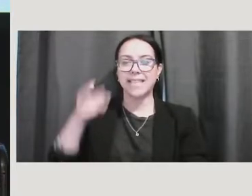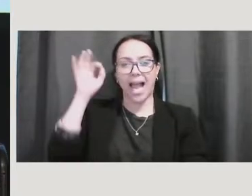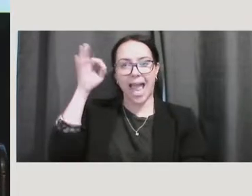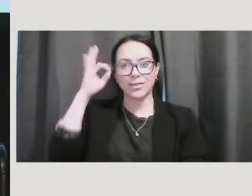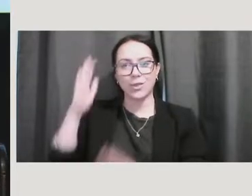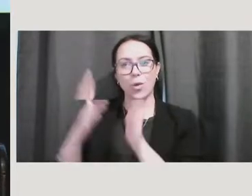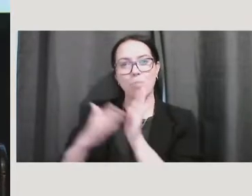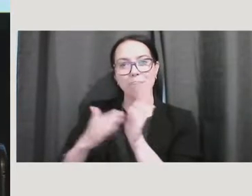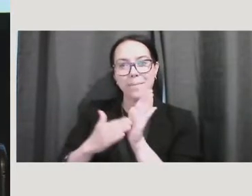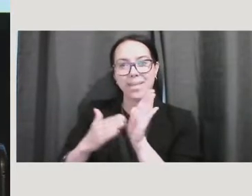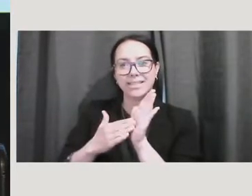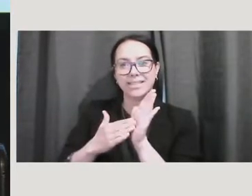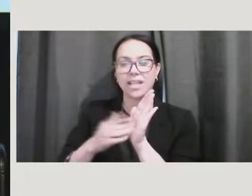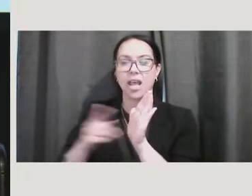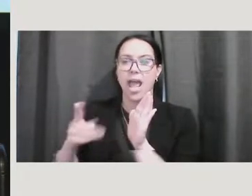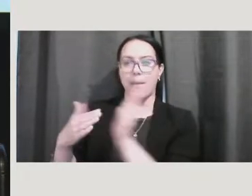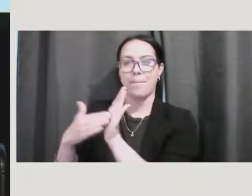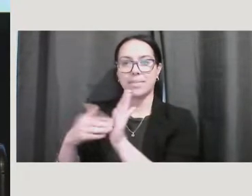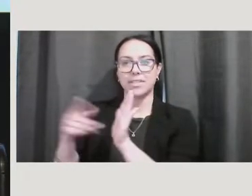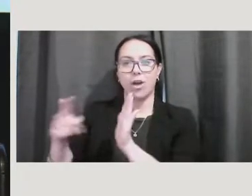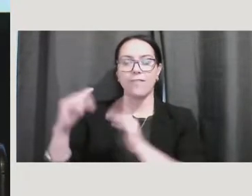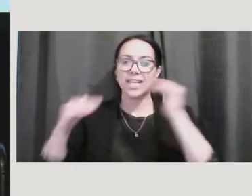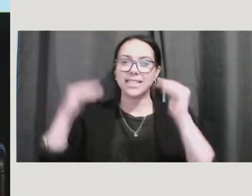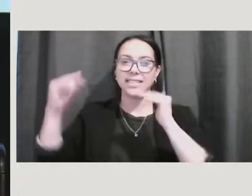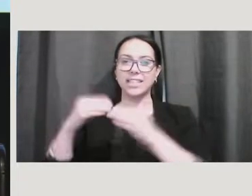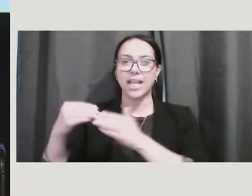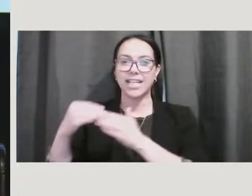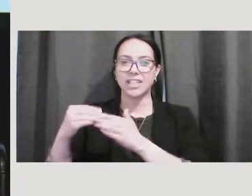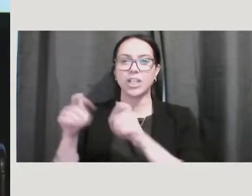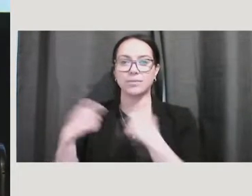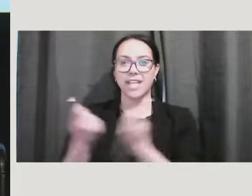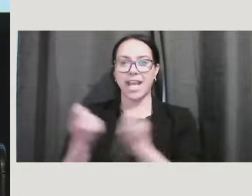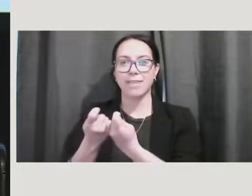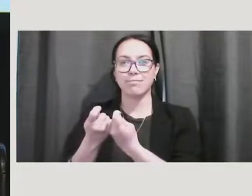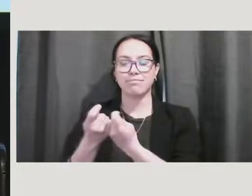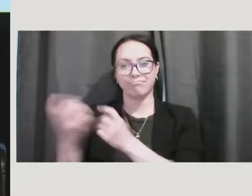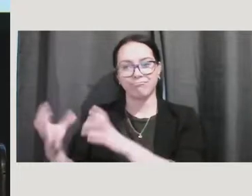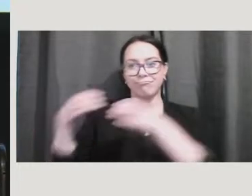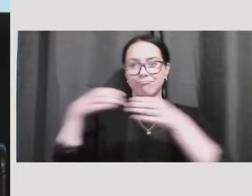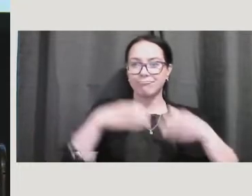and members of their senior leadership team up onto the stage